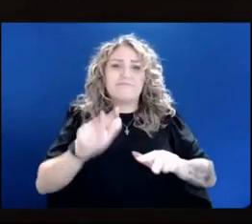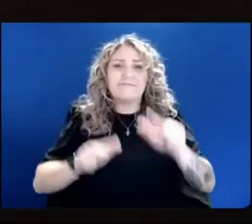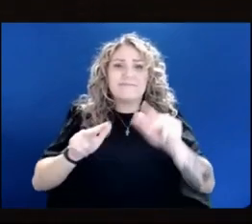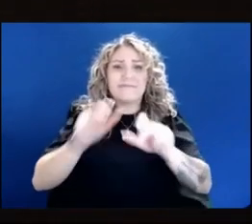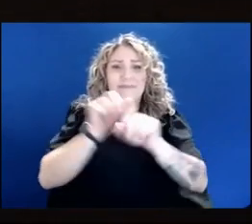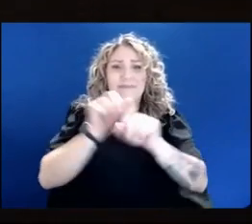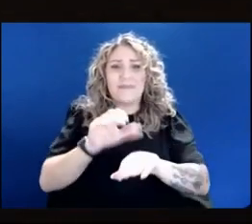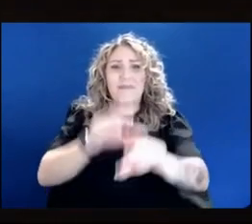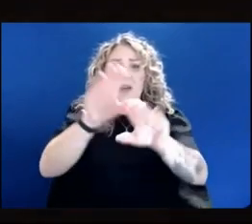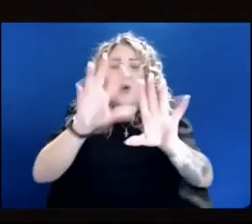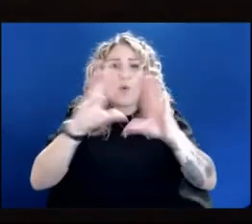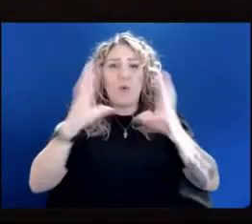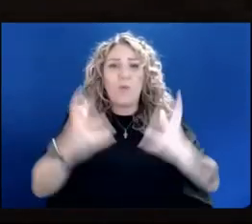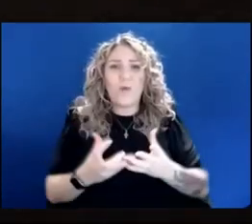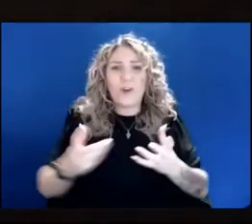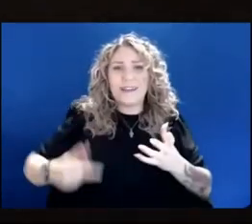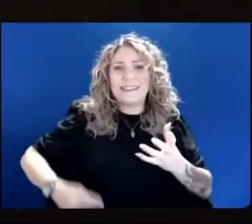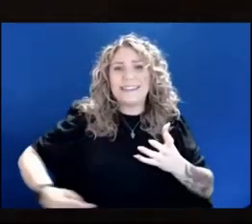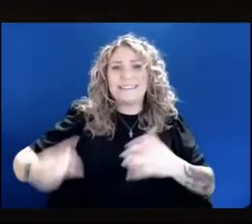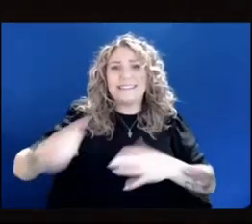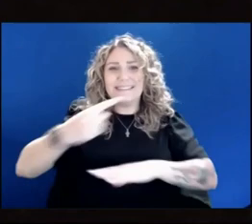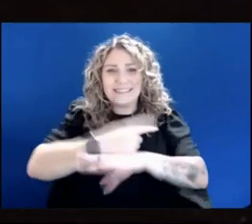about that experience.